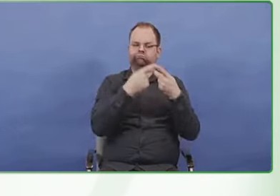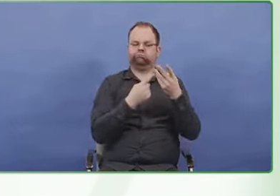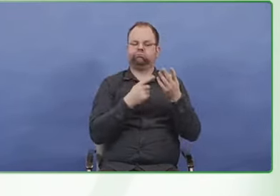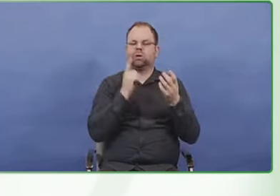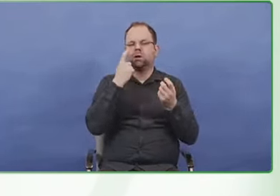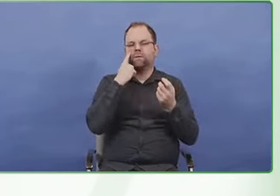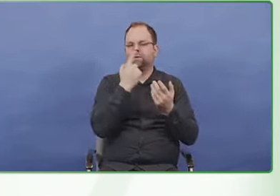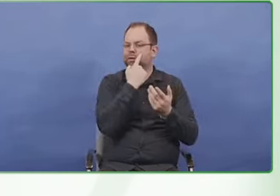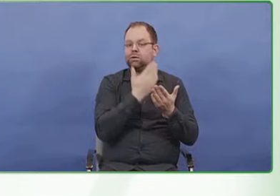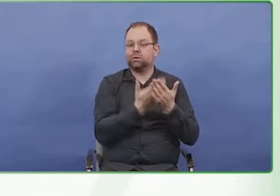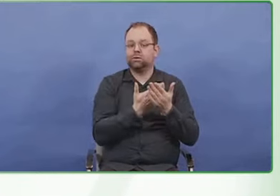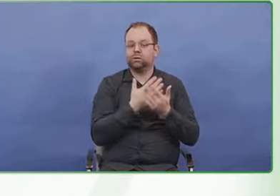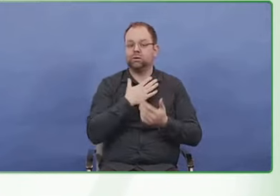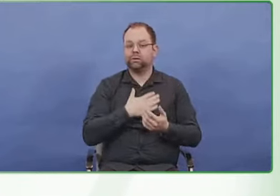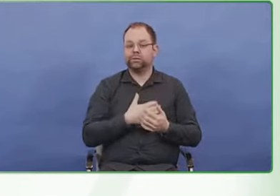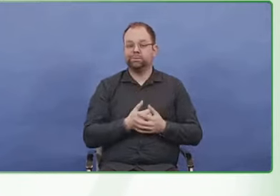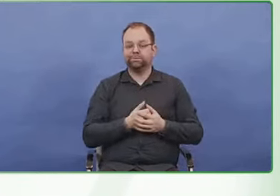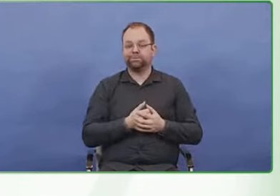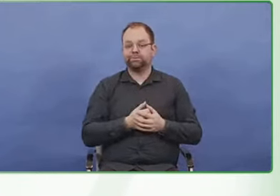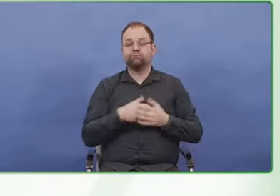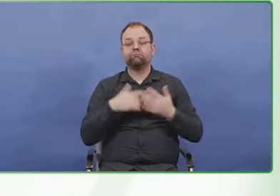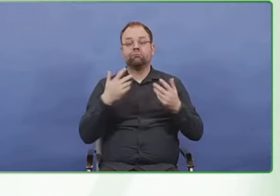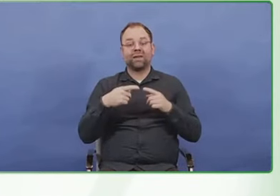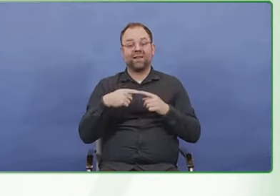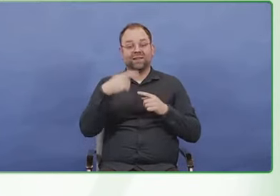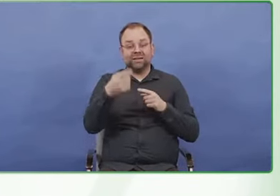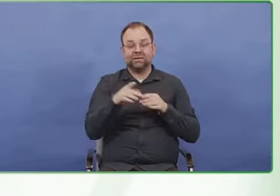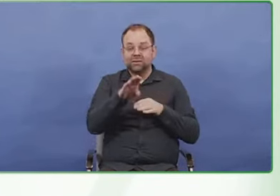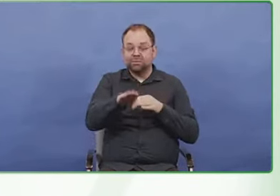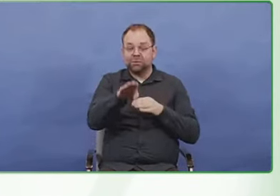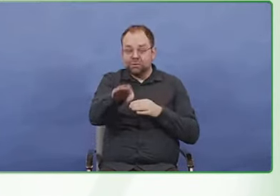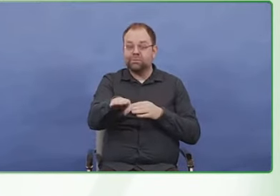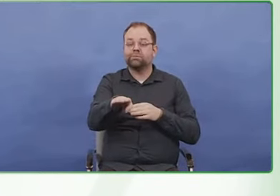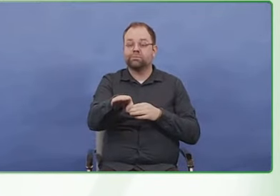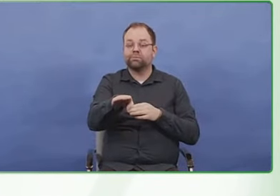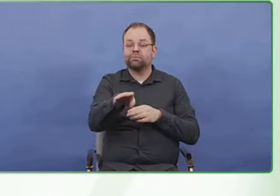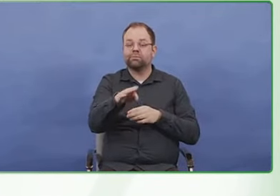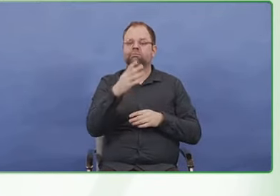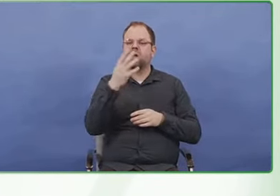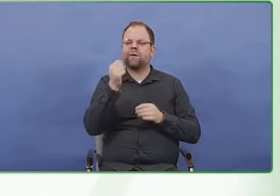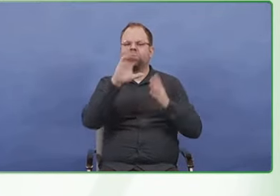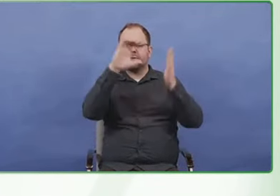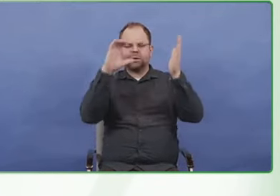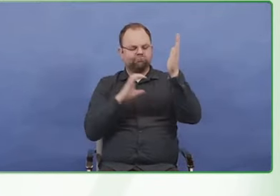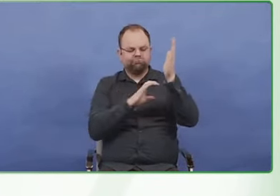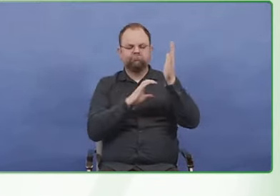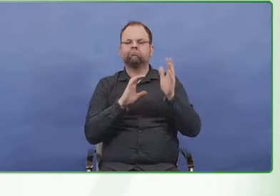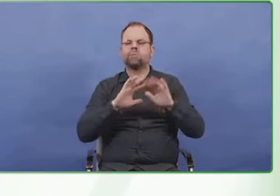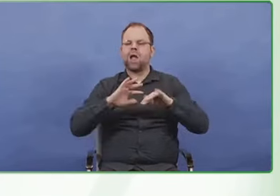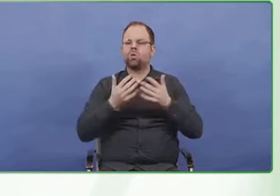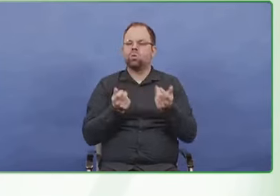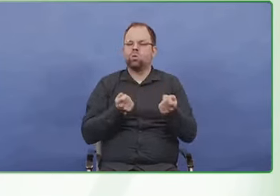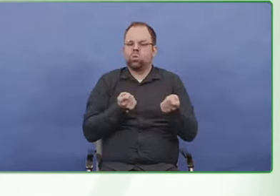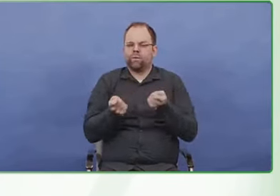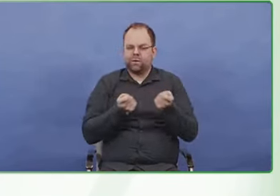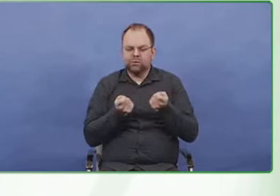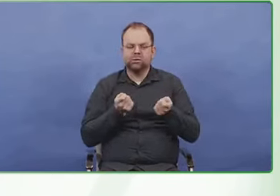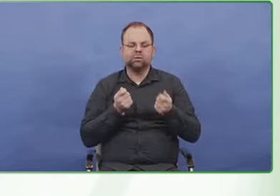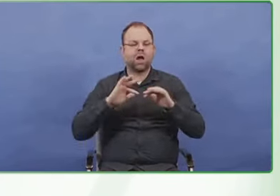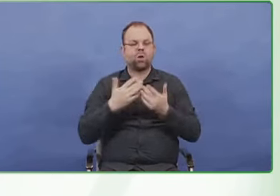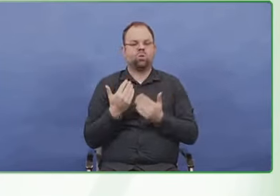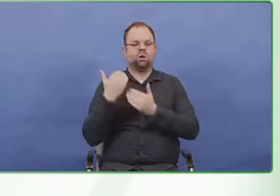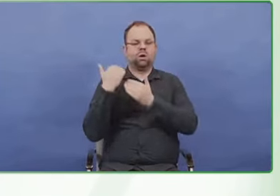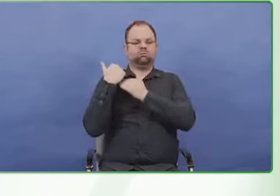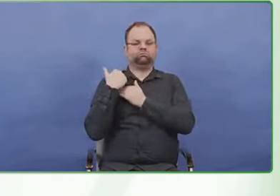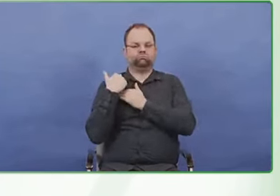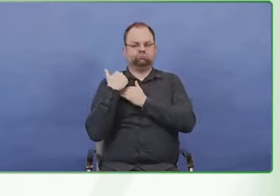the WHO in Europe to support member states in collating and disseminating and